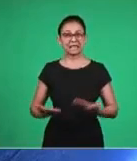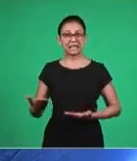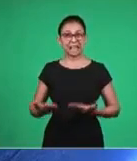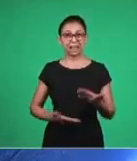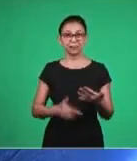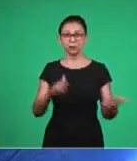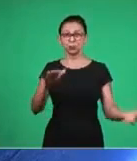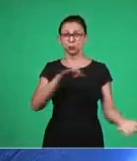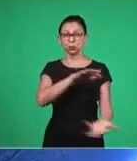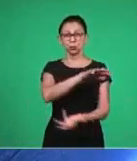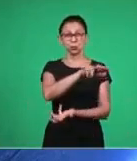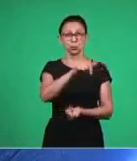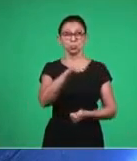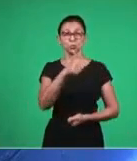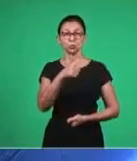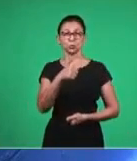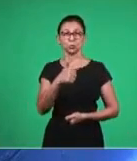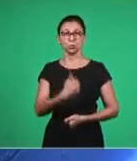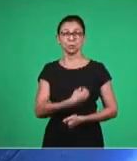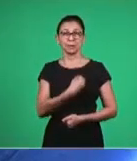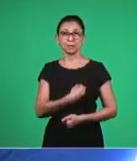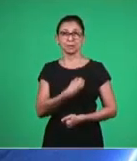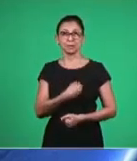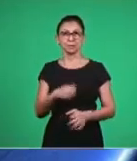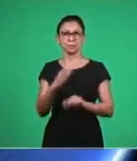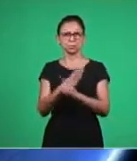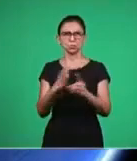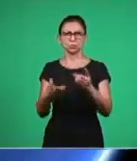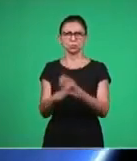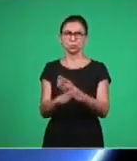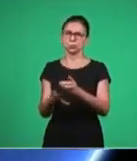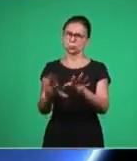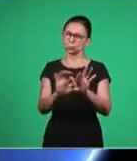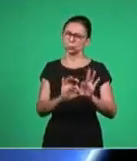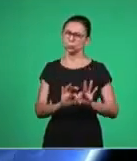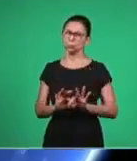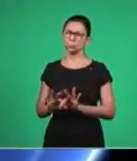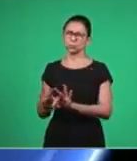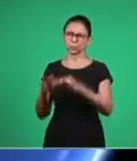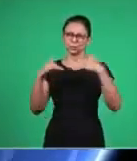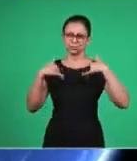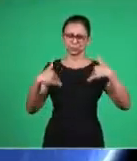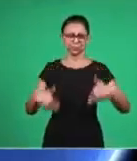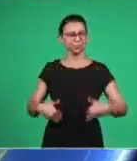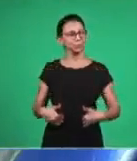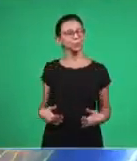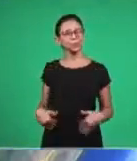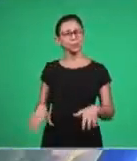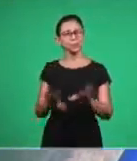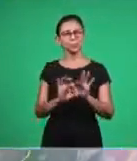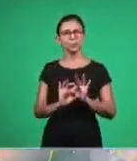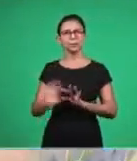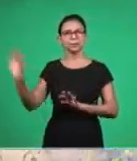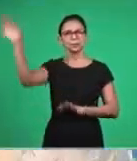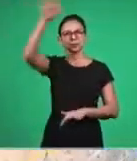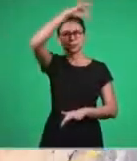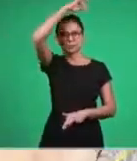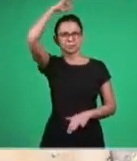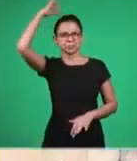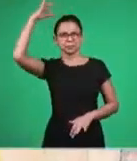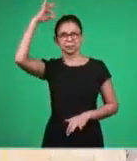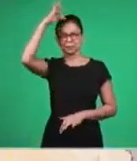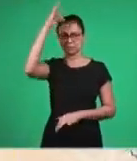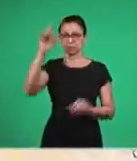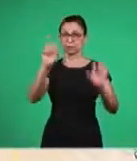Brethren from all the parts of the world participate in the same service, in the same body, and